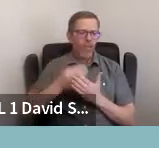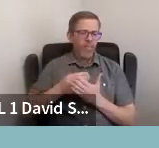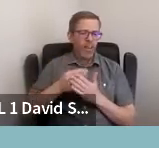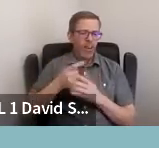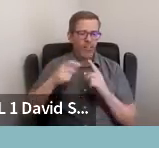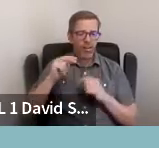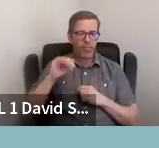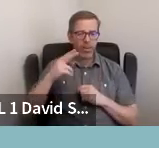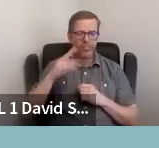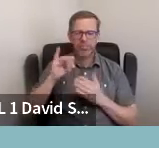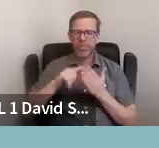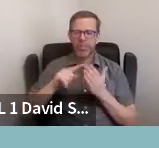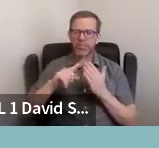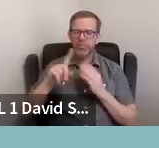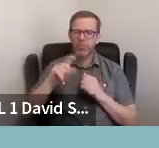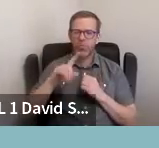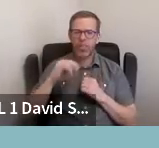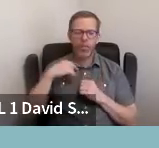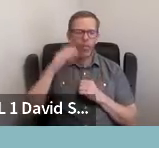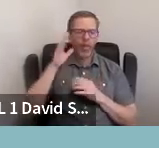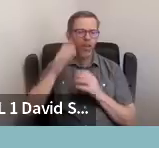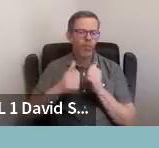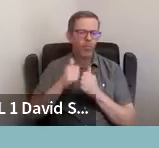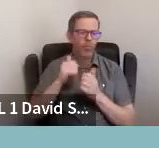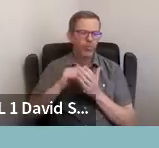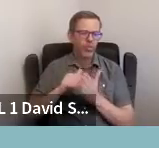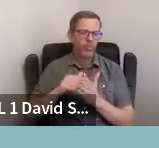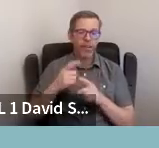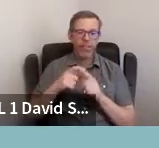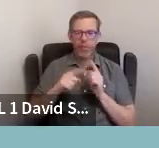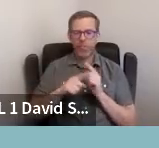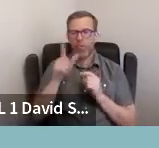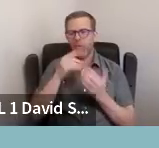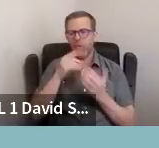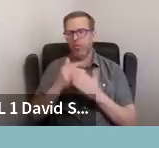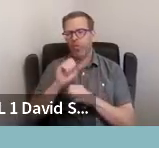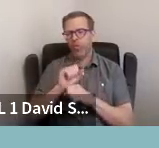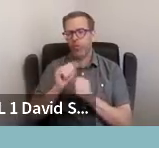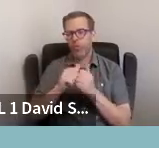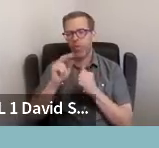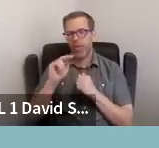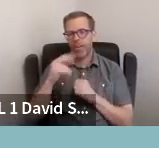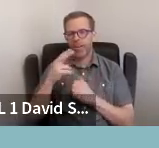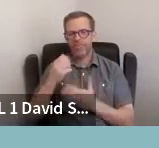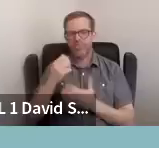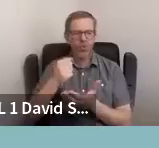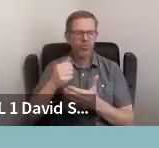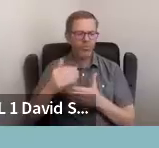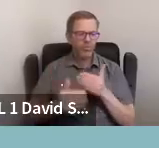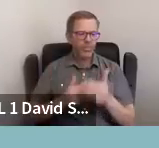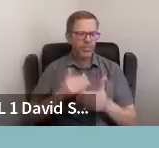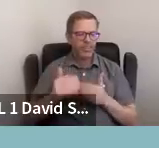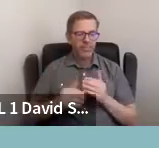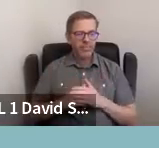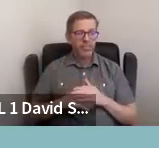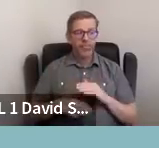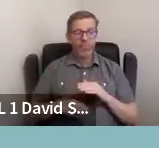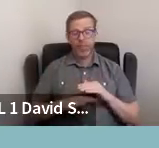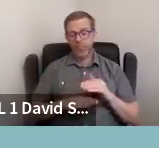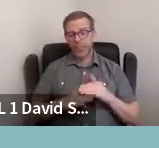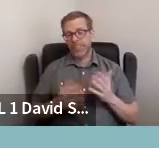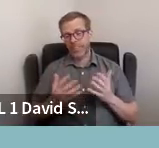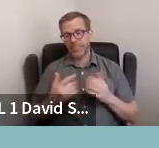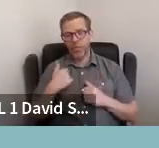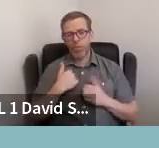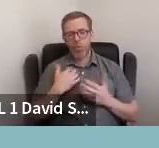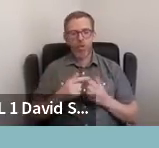exploring questions that we hear most frequently from those new to working with the NIH grants process. Basically, we want to